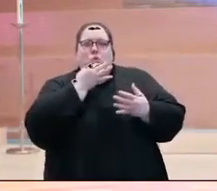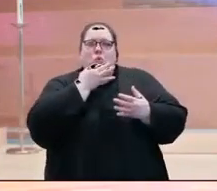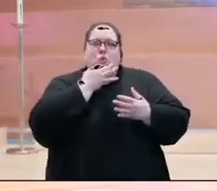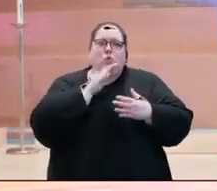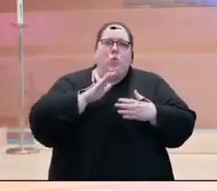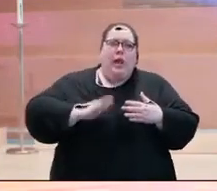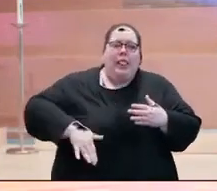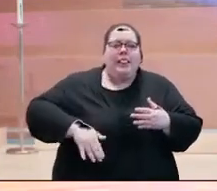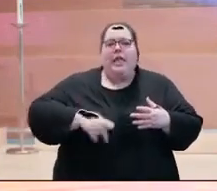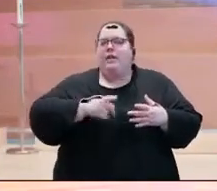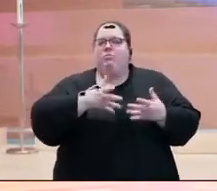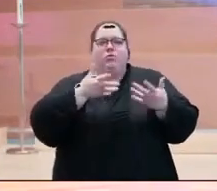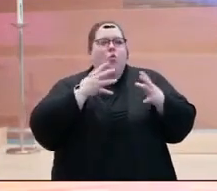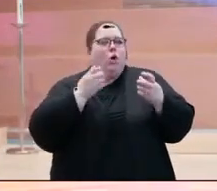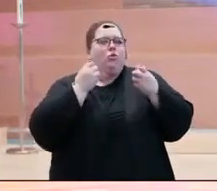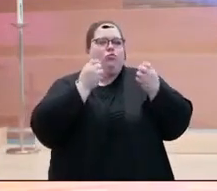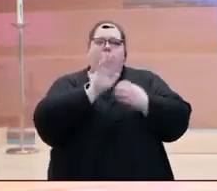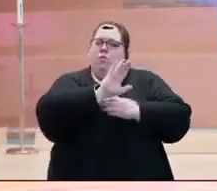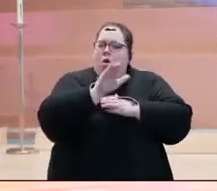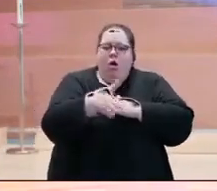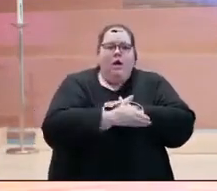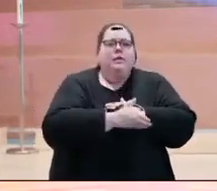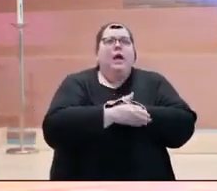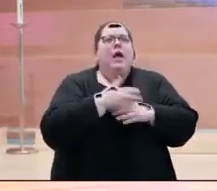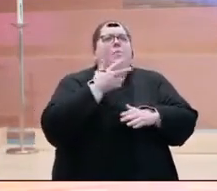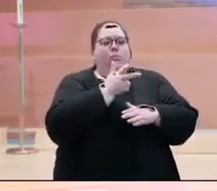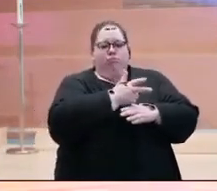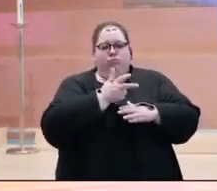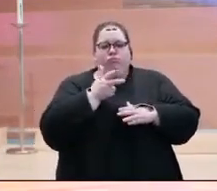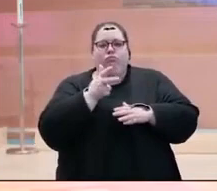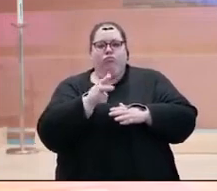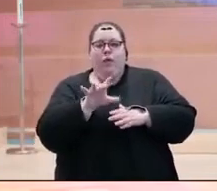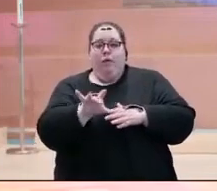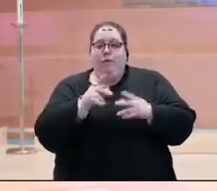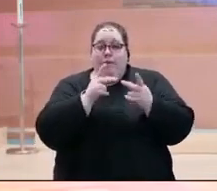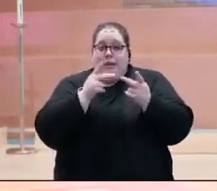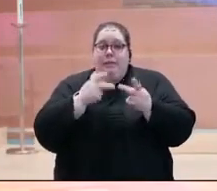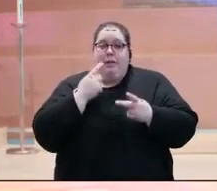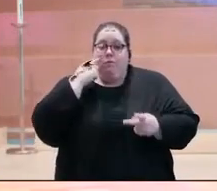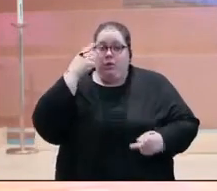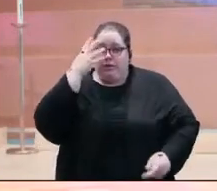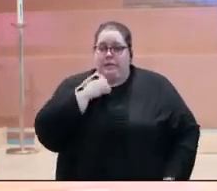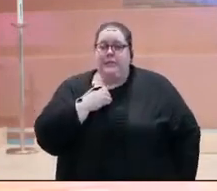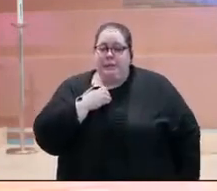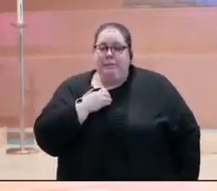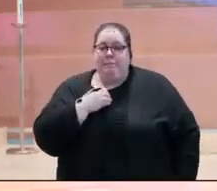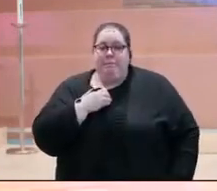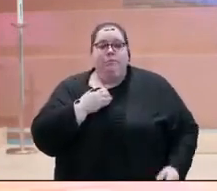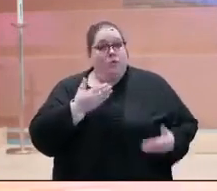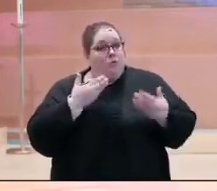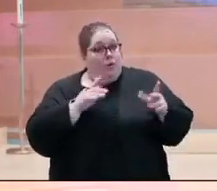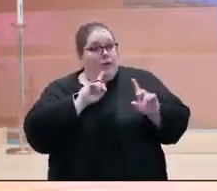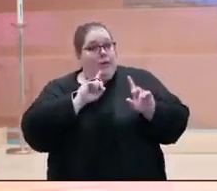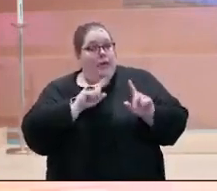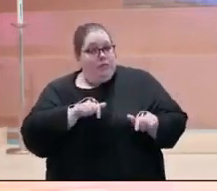you're not going to drive all night, I'm going to pull off and I'm going to find a place to sleep. You can answer this question.